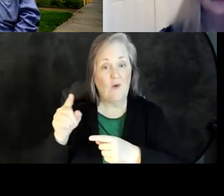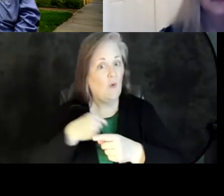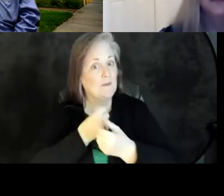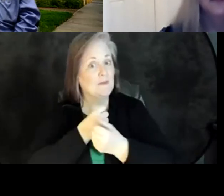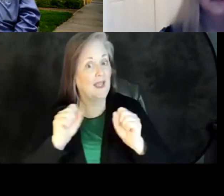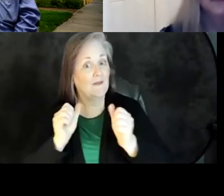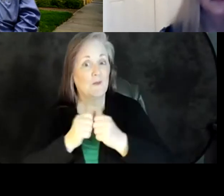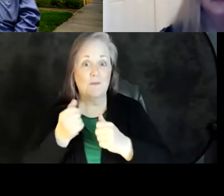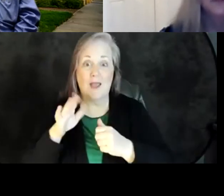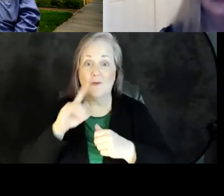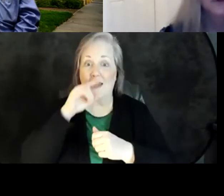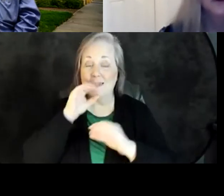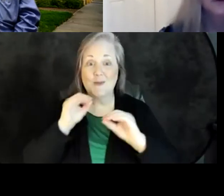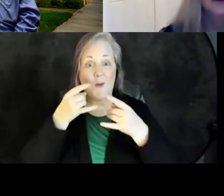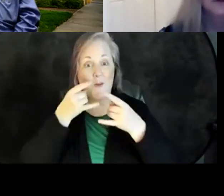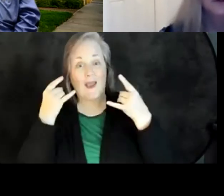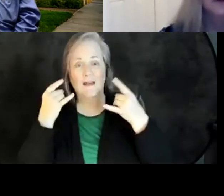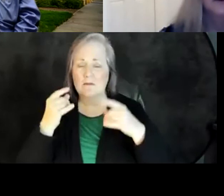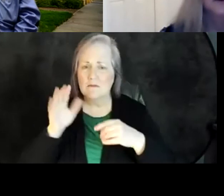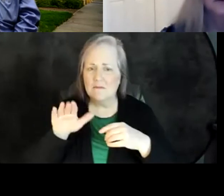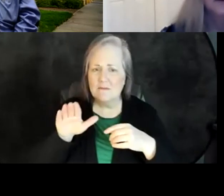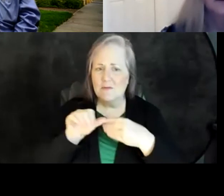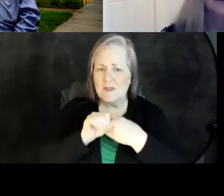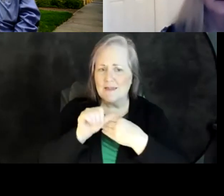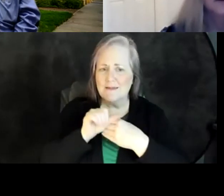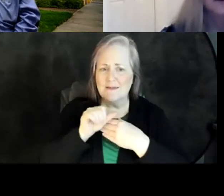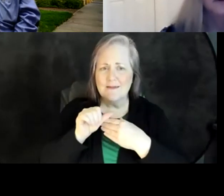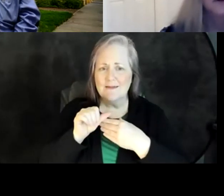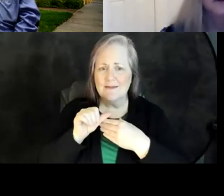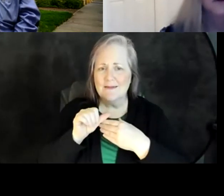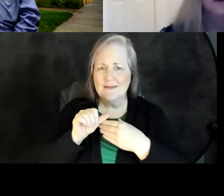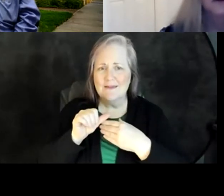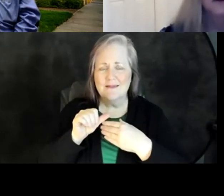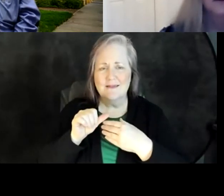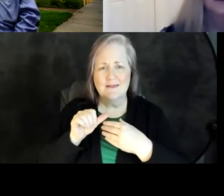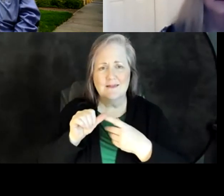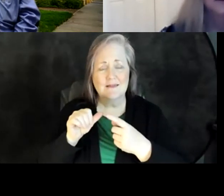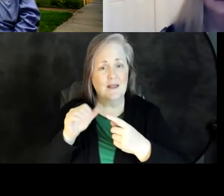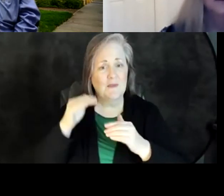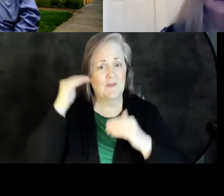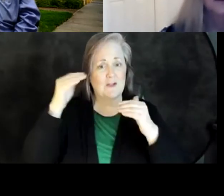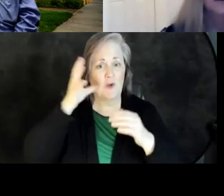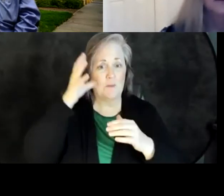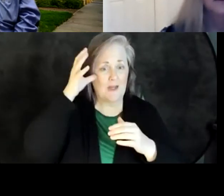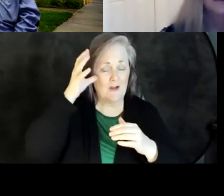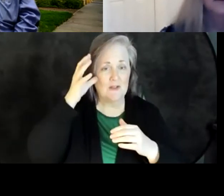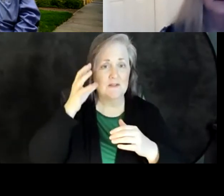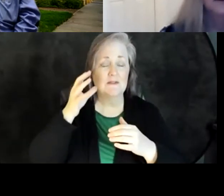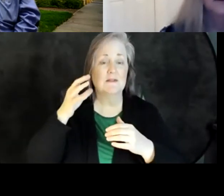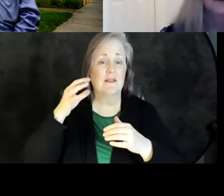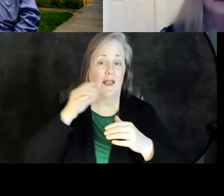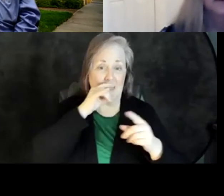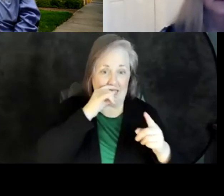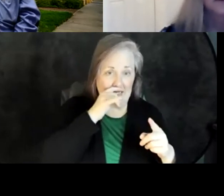grandkids without masks. Is there any risk to the still vaccinated adult parents and kids with spending